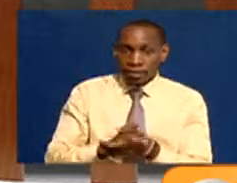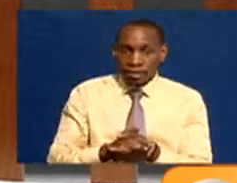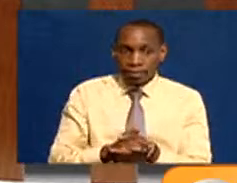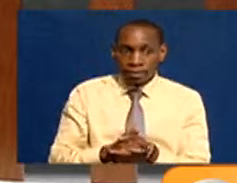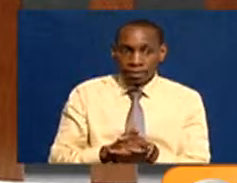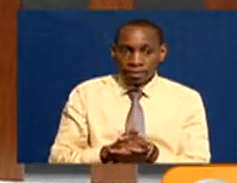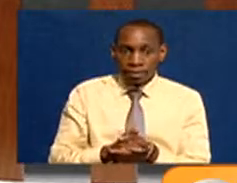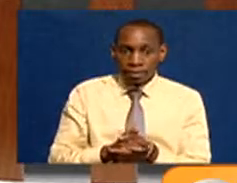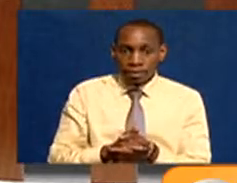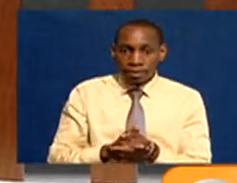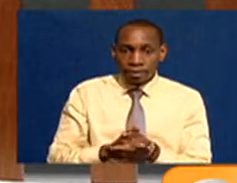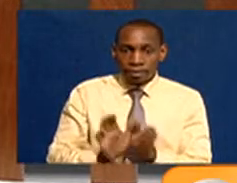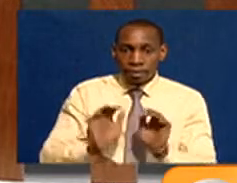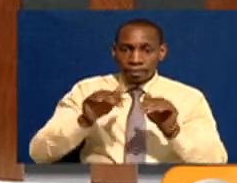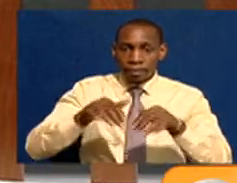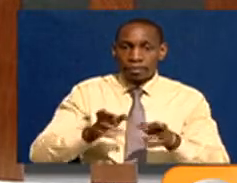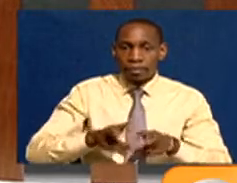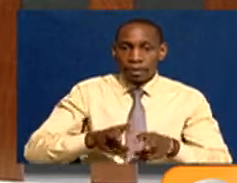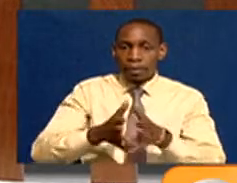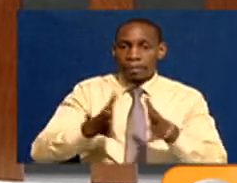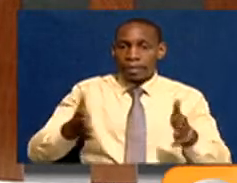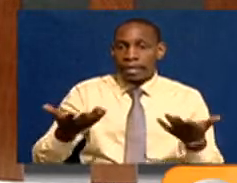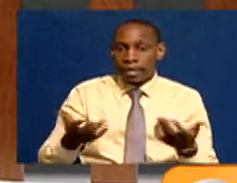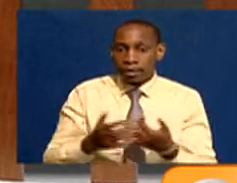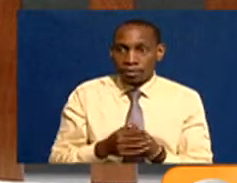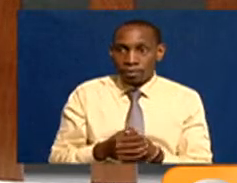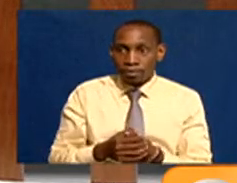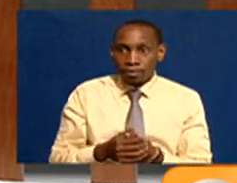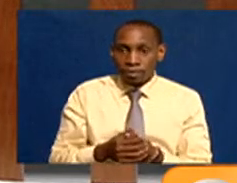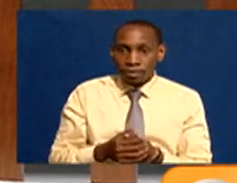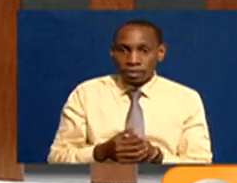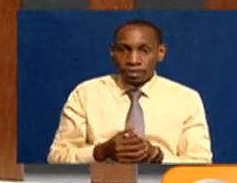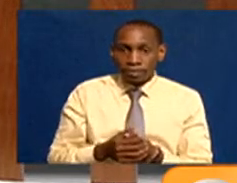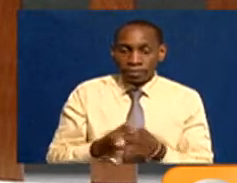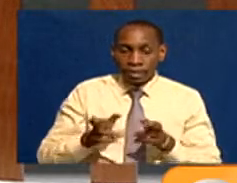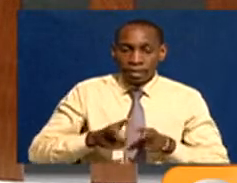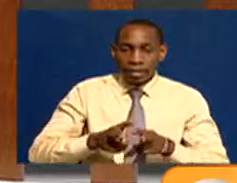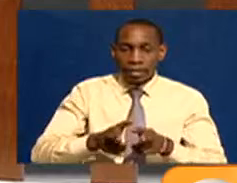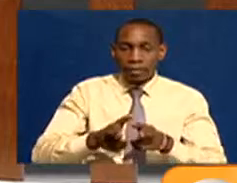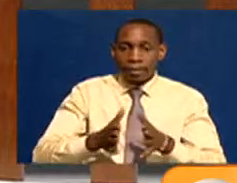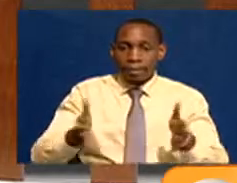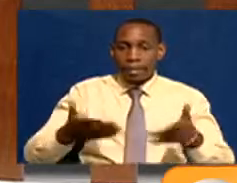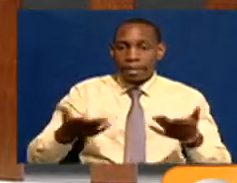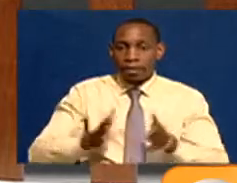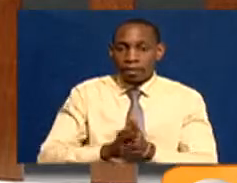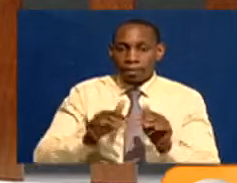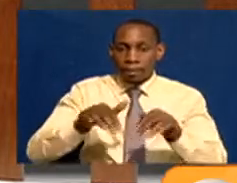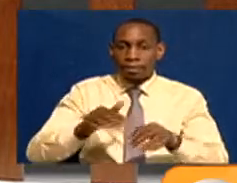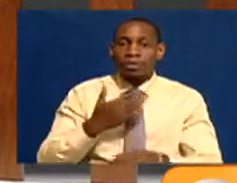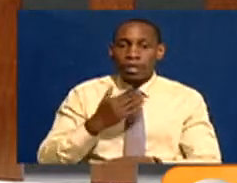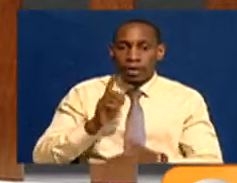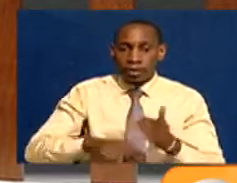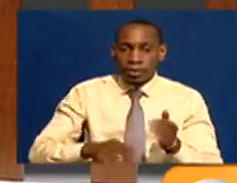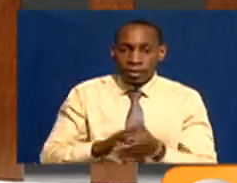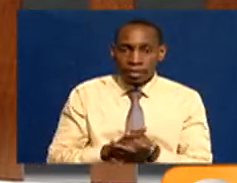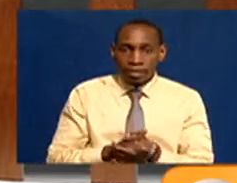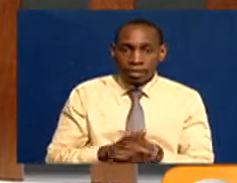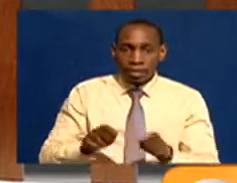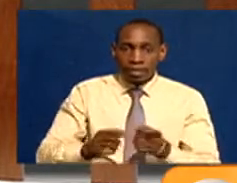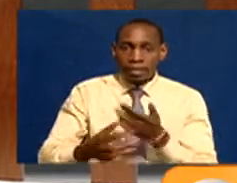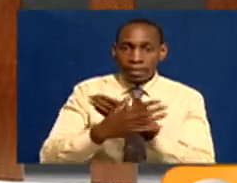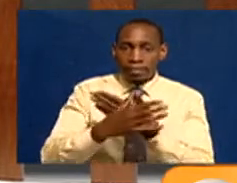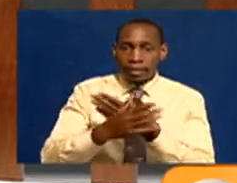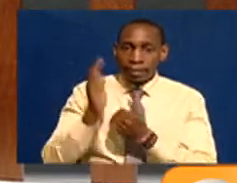on the highways. Yeah. Yeah? Yeah. Then how is it a super highway? Problem. If it has bumps. Yeah. What we want is like what you call the German